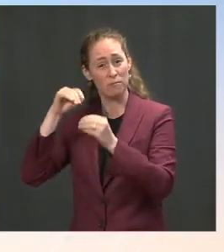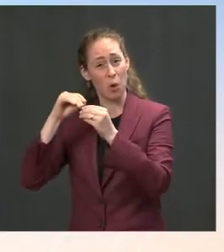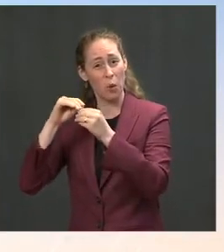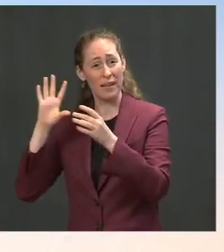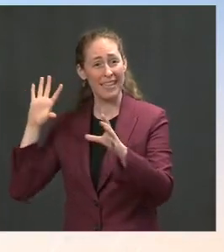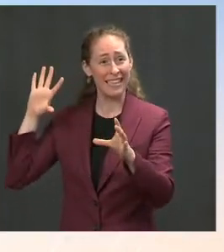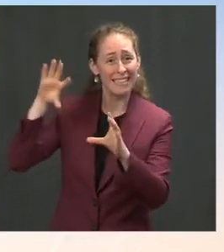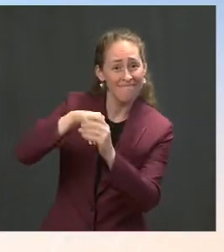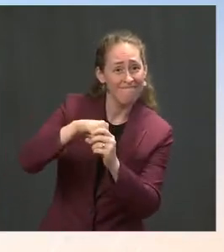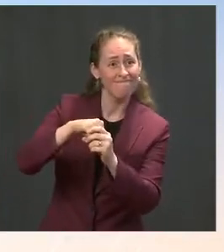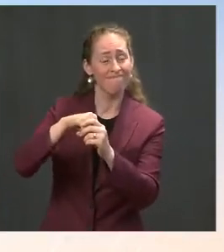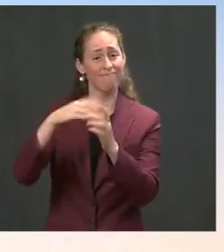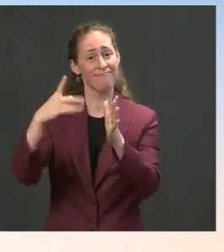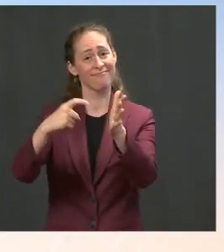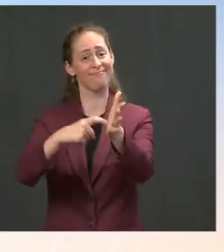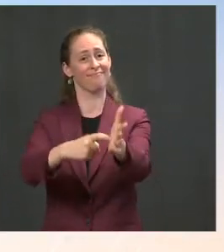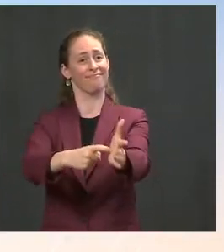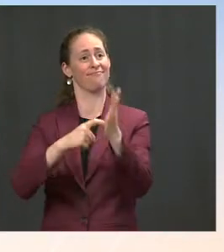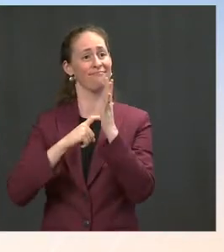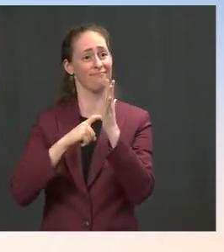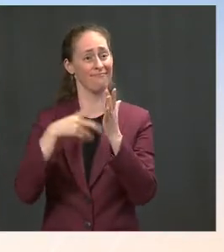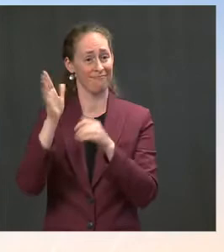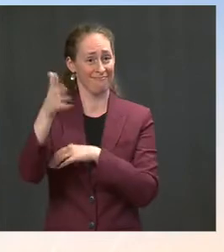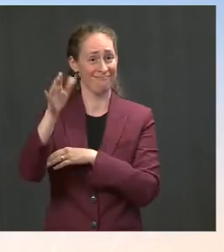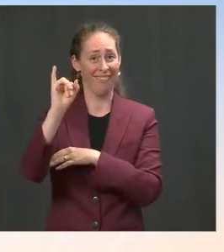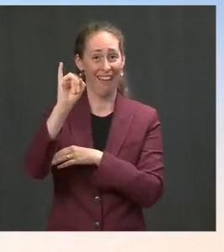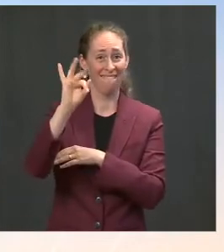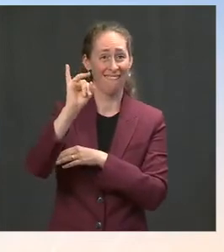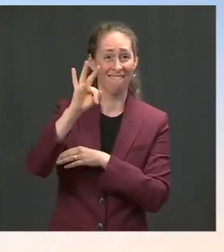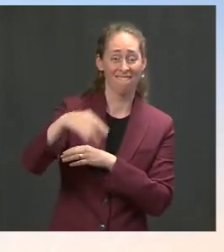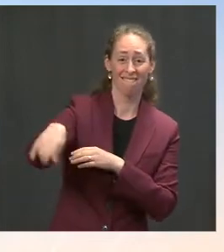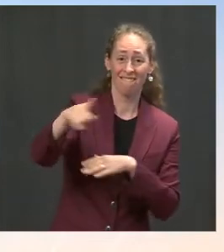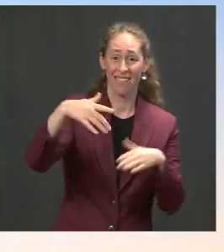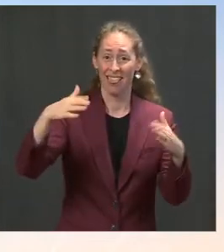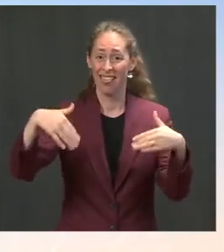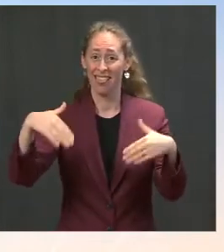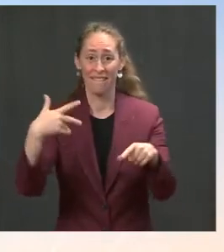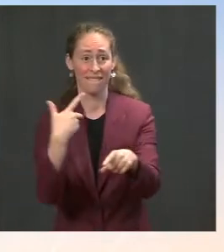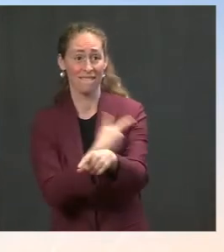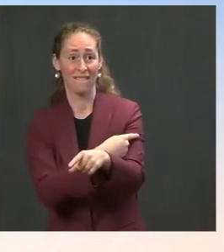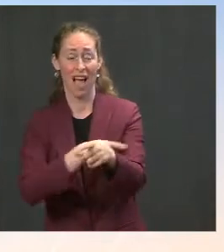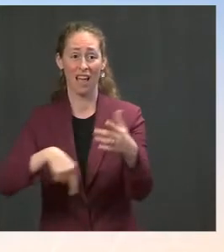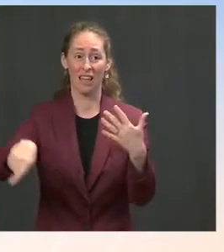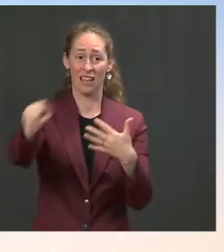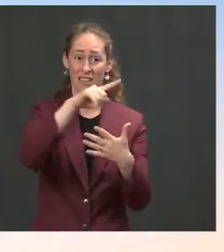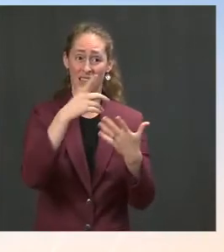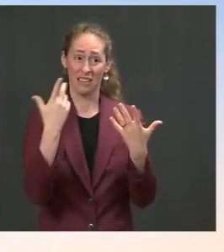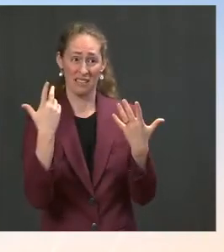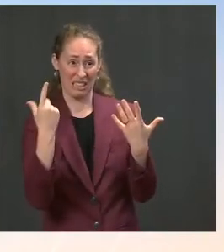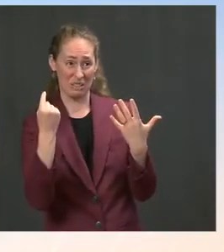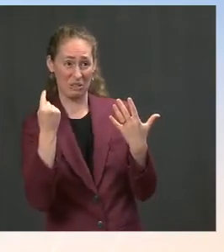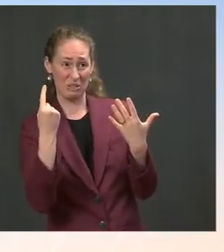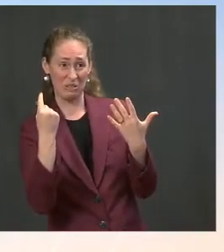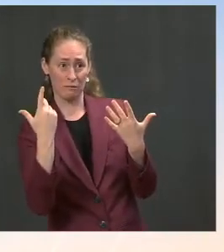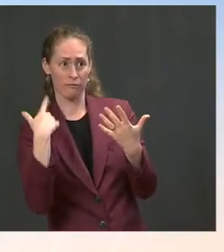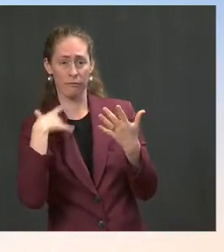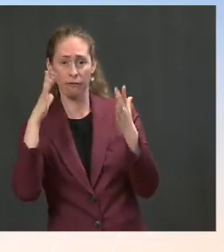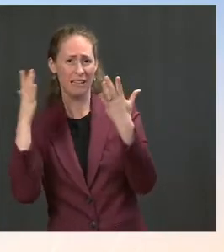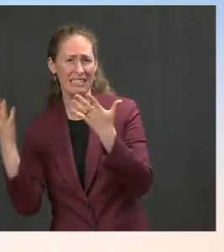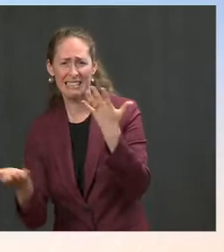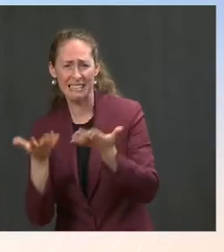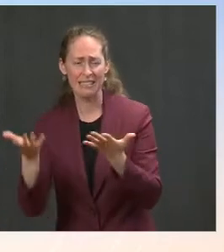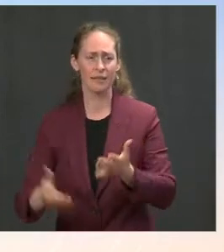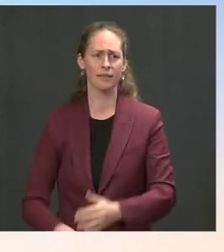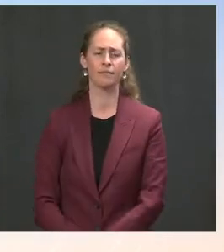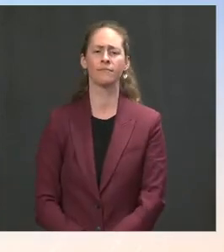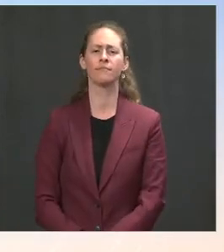if not, are you putting the needs of unvaccinated people ahead of the needs of vaccinated people? Well, I think the question here, one, that's not the role of the